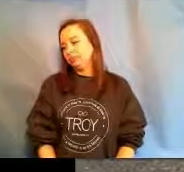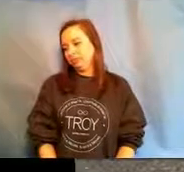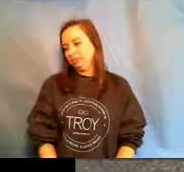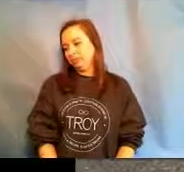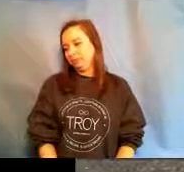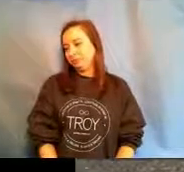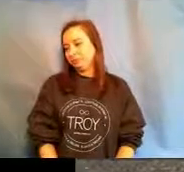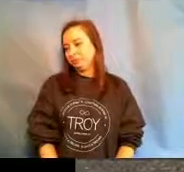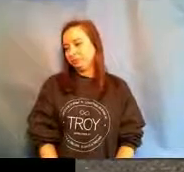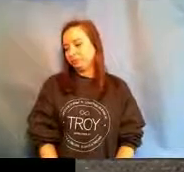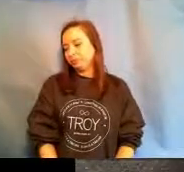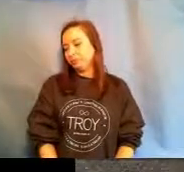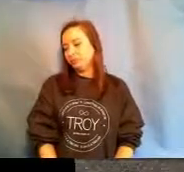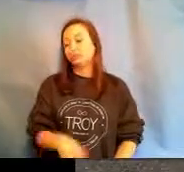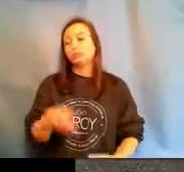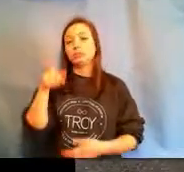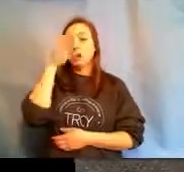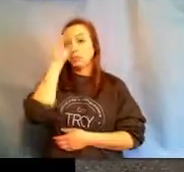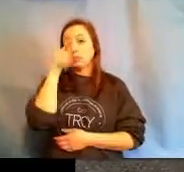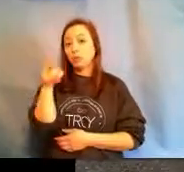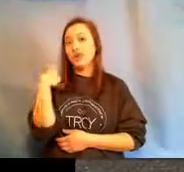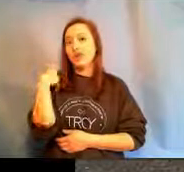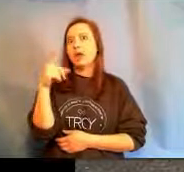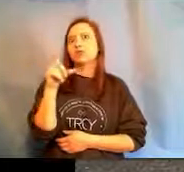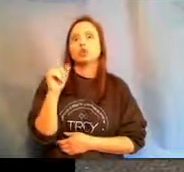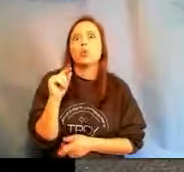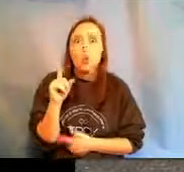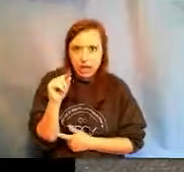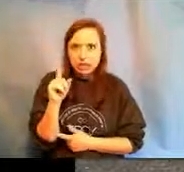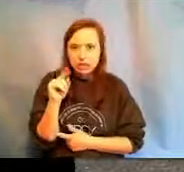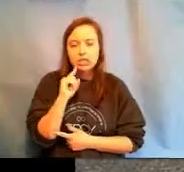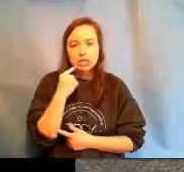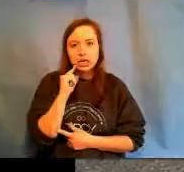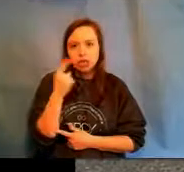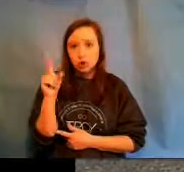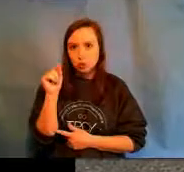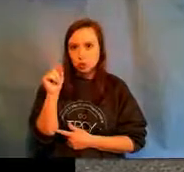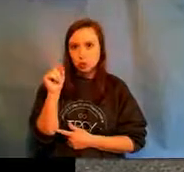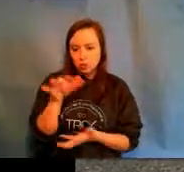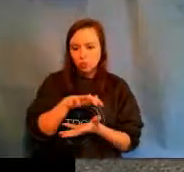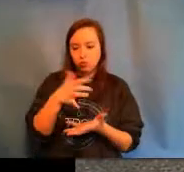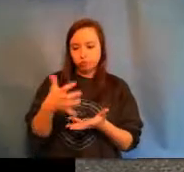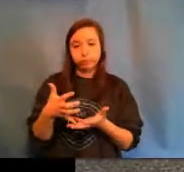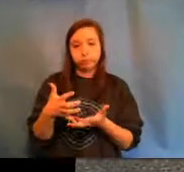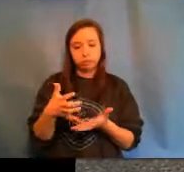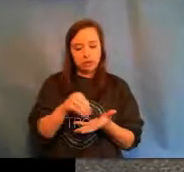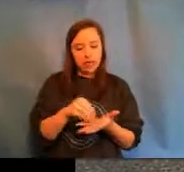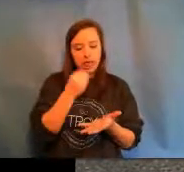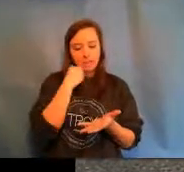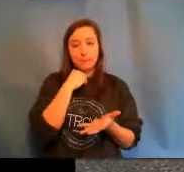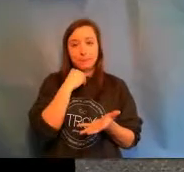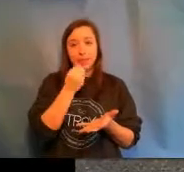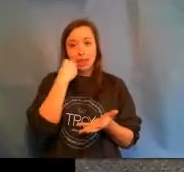All right. Paul had 20 candy hearts. He ate 4